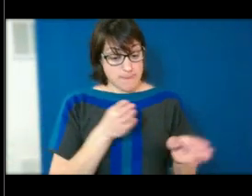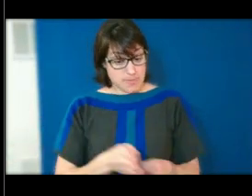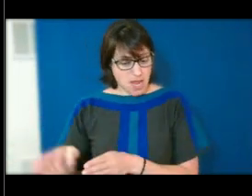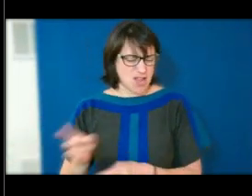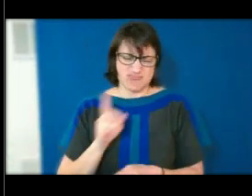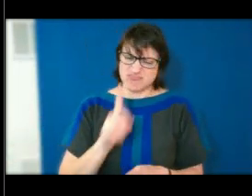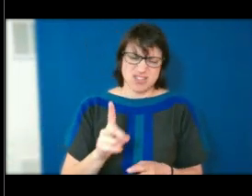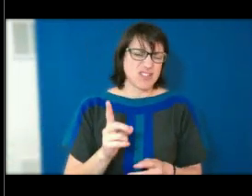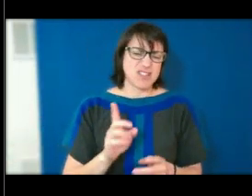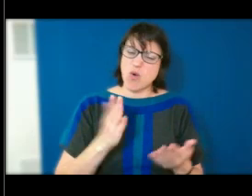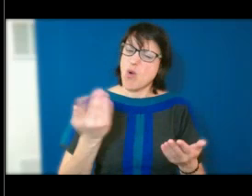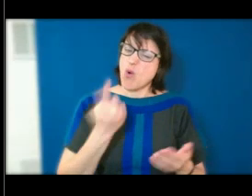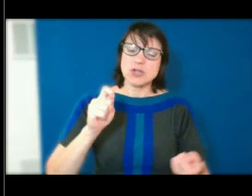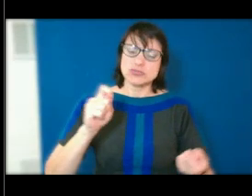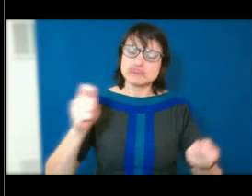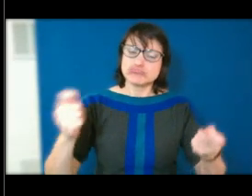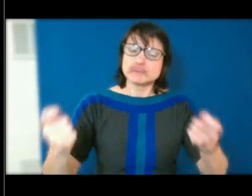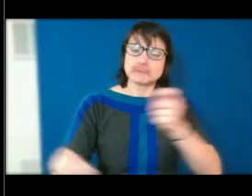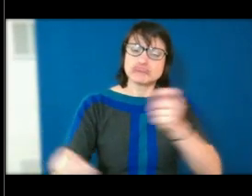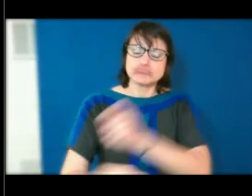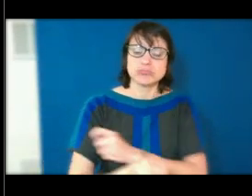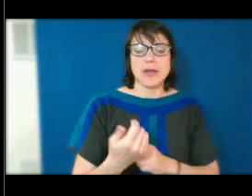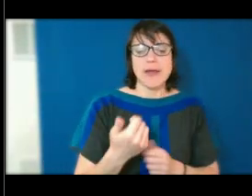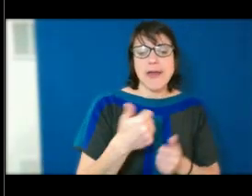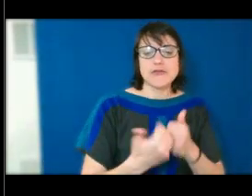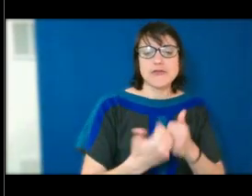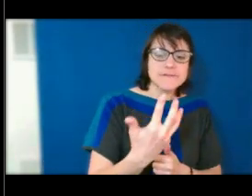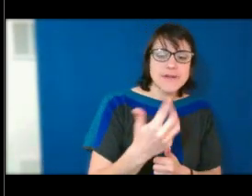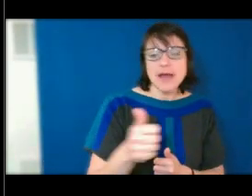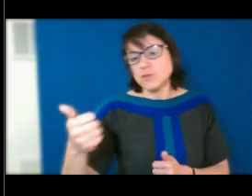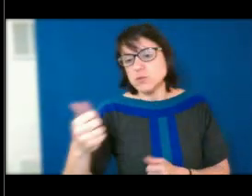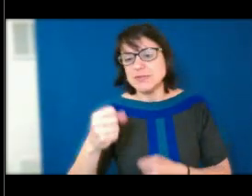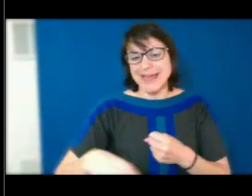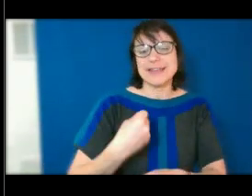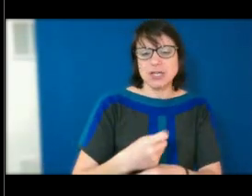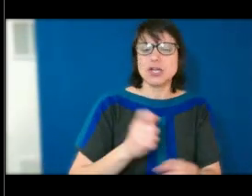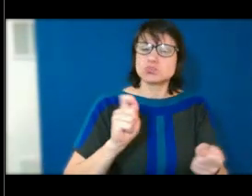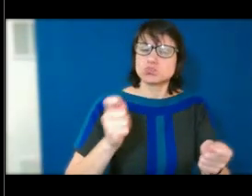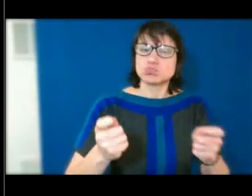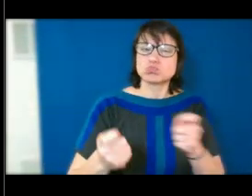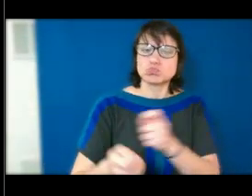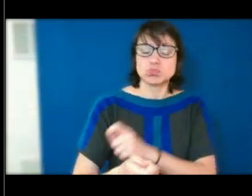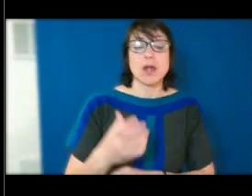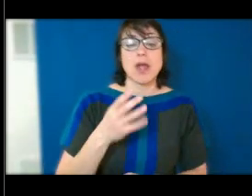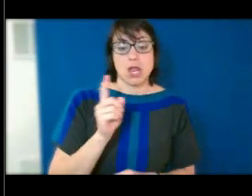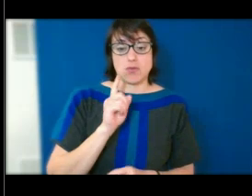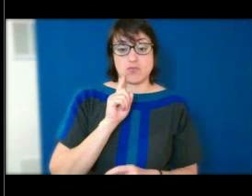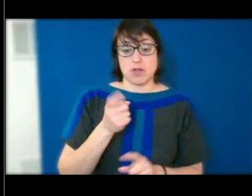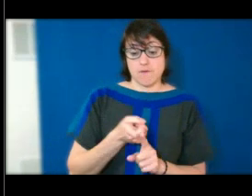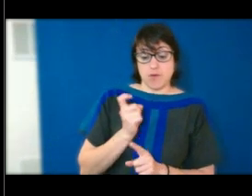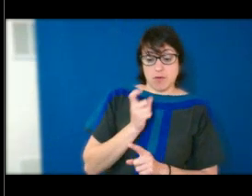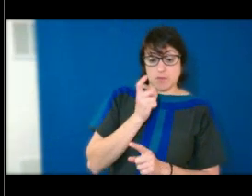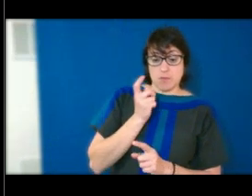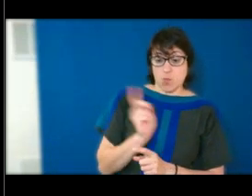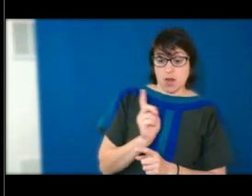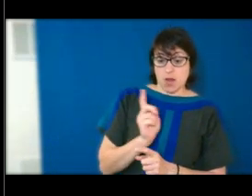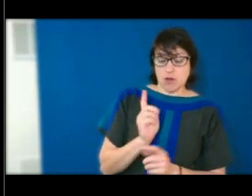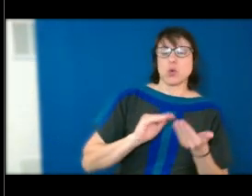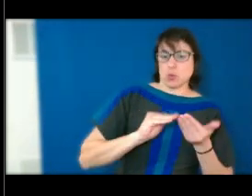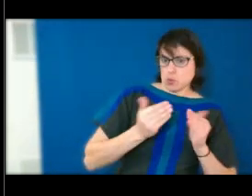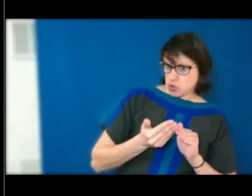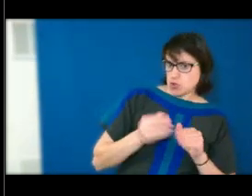10 years, and they're community driven, and that to us is really important. This is not NOAA or Marine Debris Program dictating what